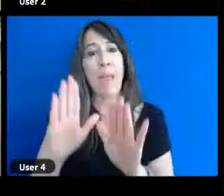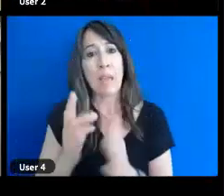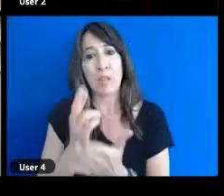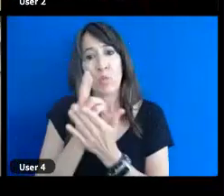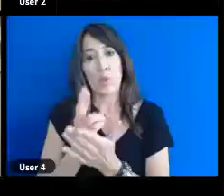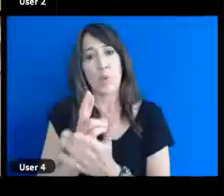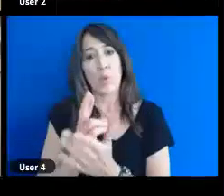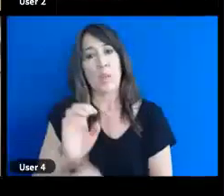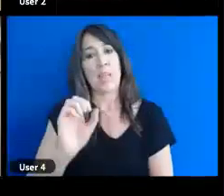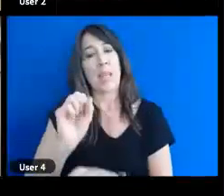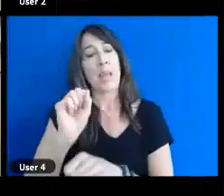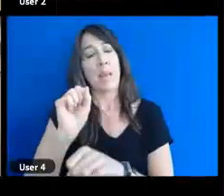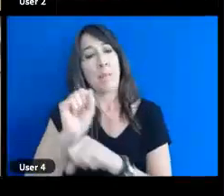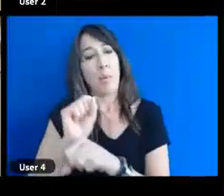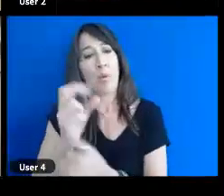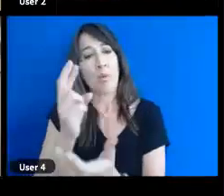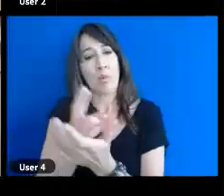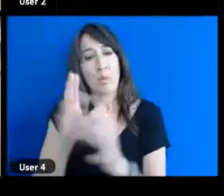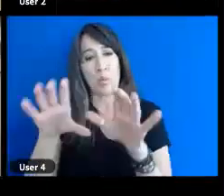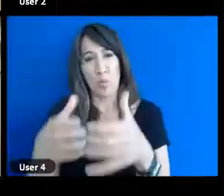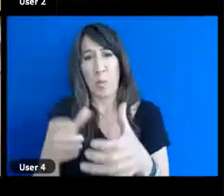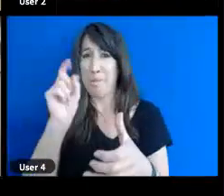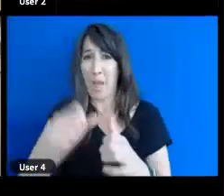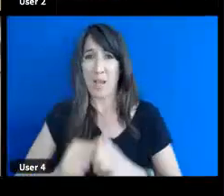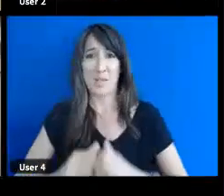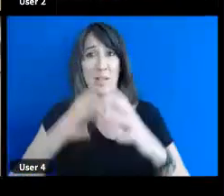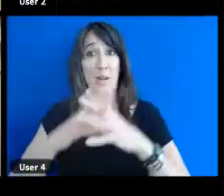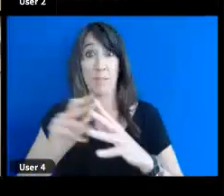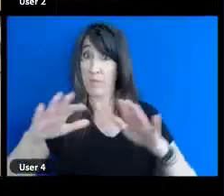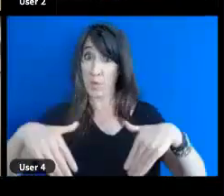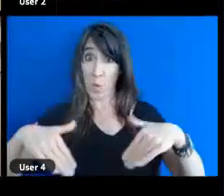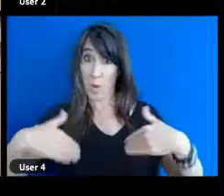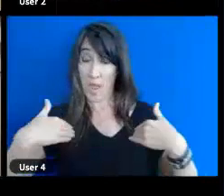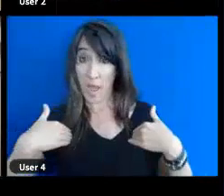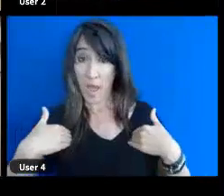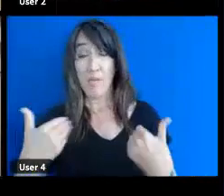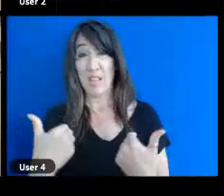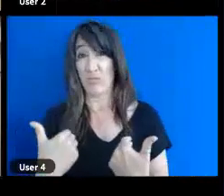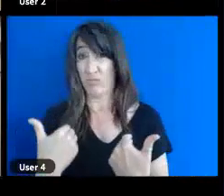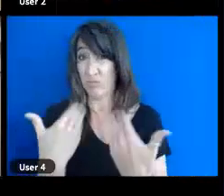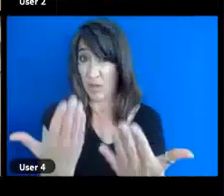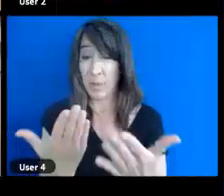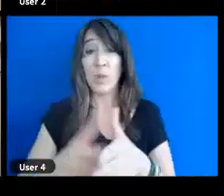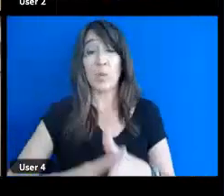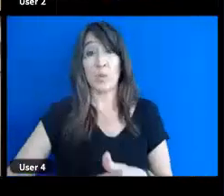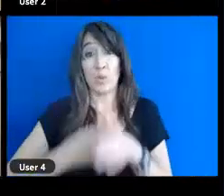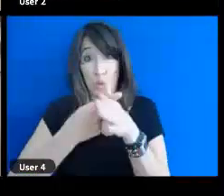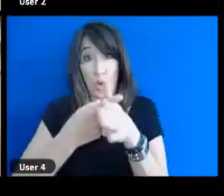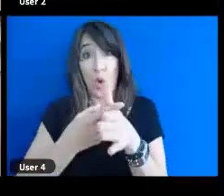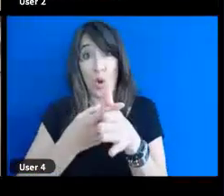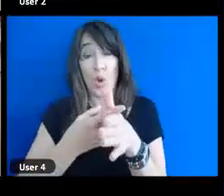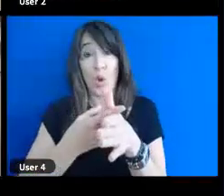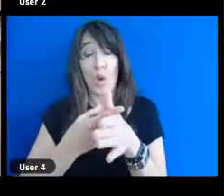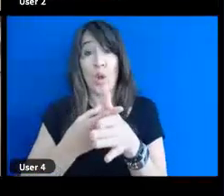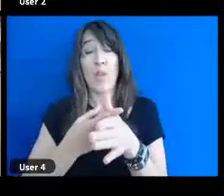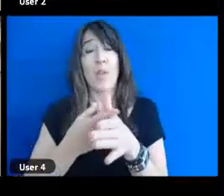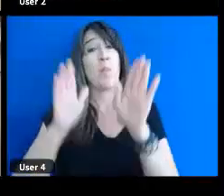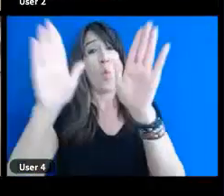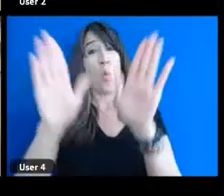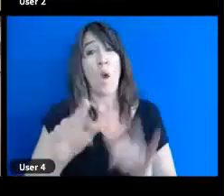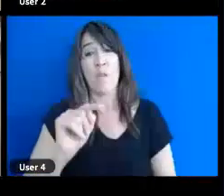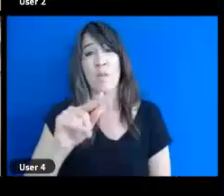an amazing resource. Employee resource groups, if you don't have them in your organization, I would recommend that you consider